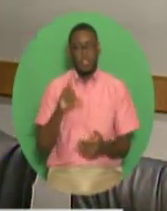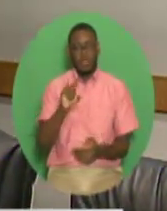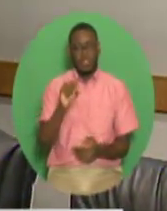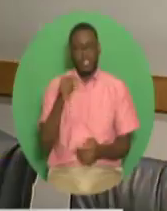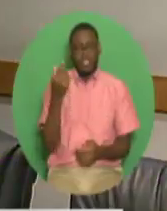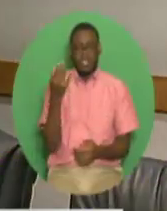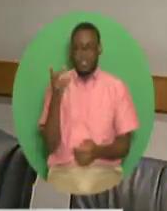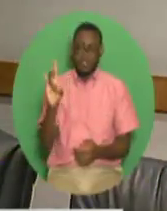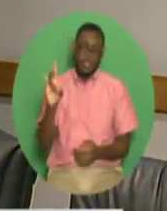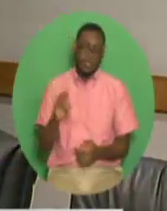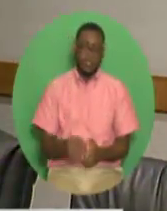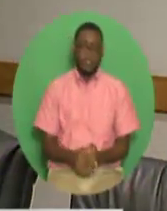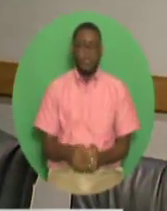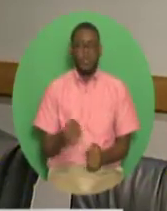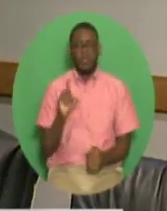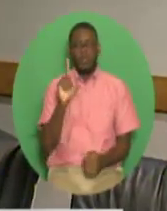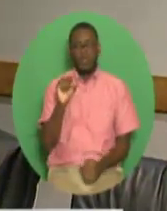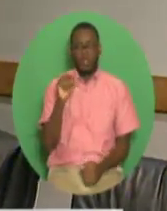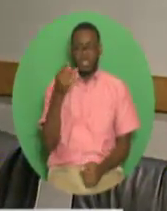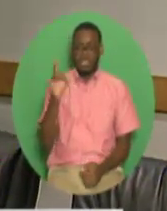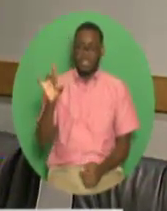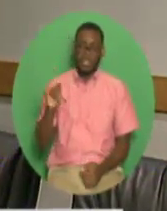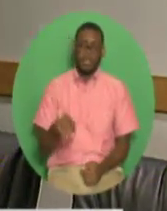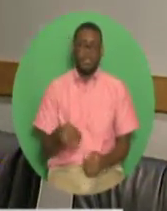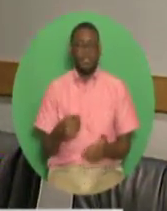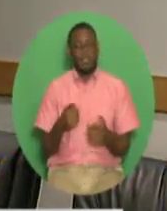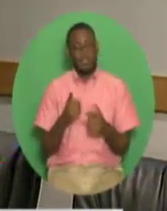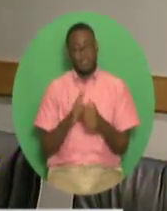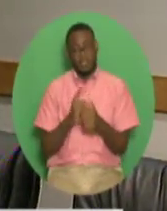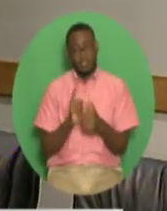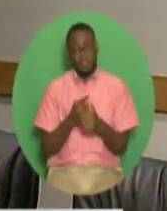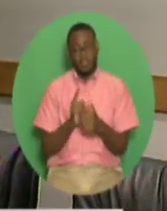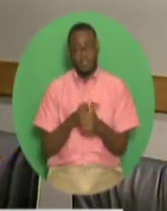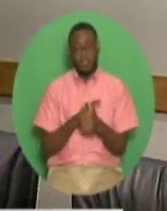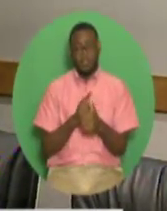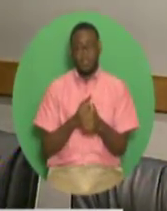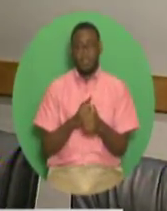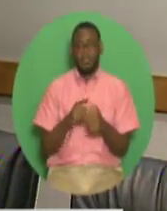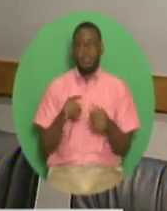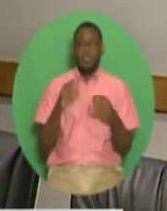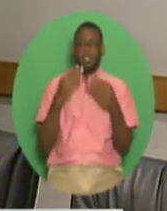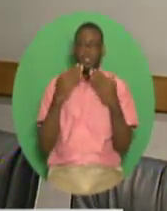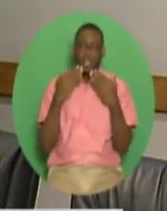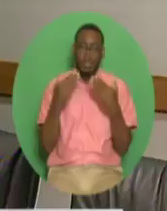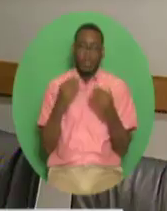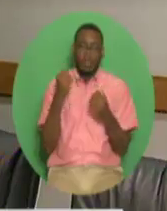2017-2018. First of all, Madam Speaker, I'd like to thank God